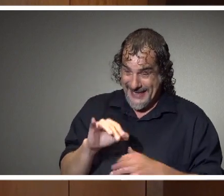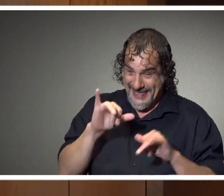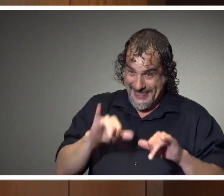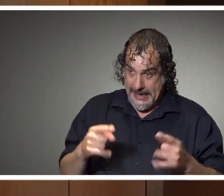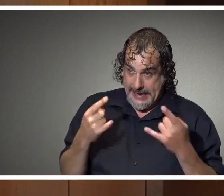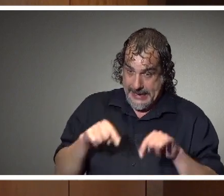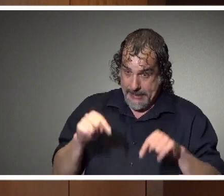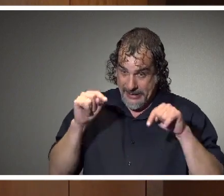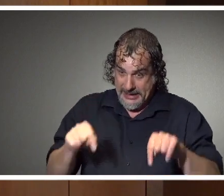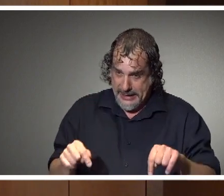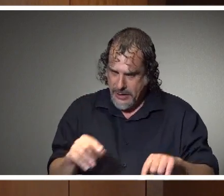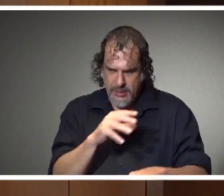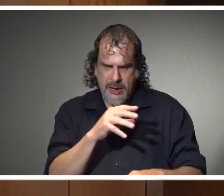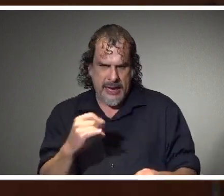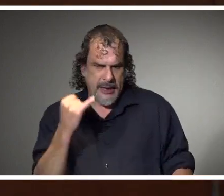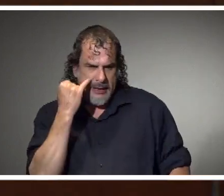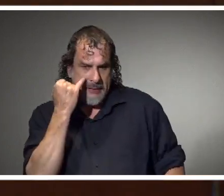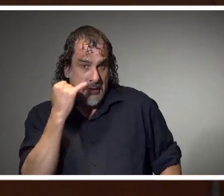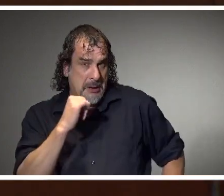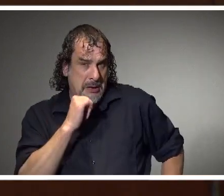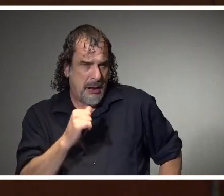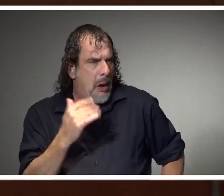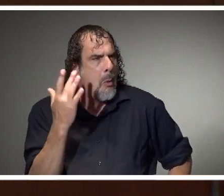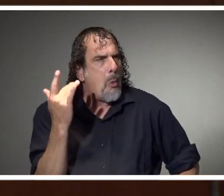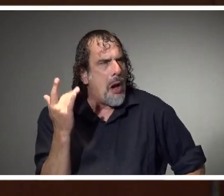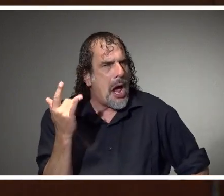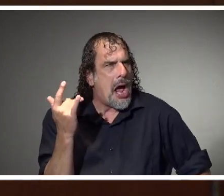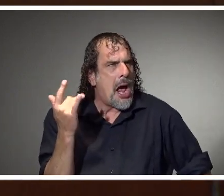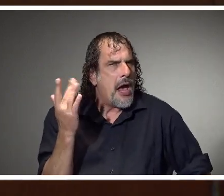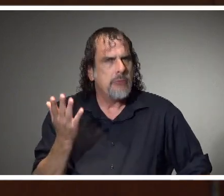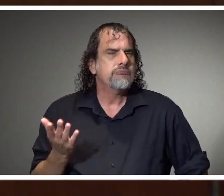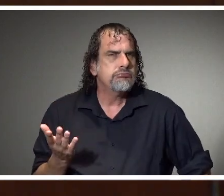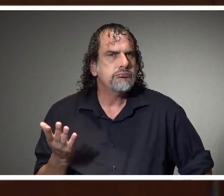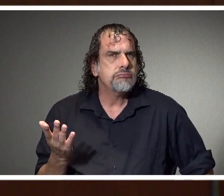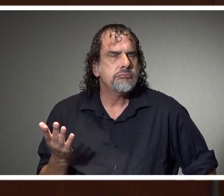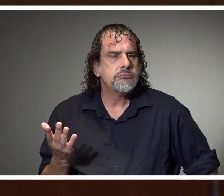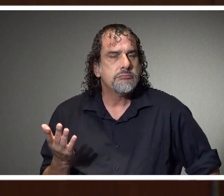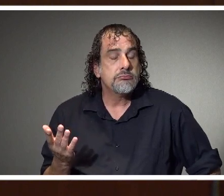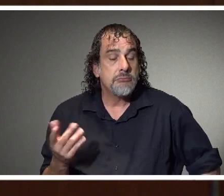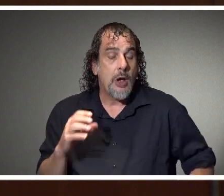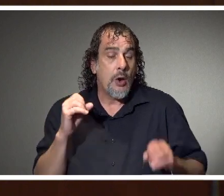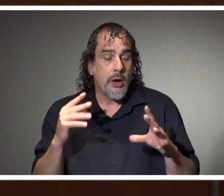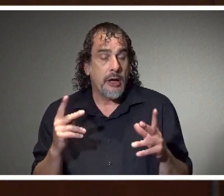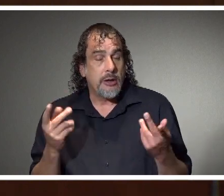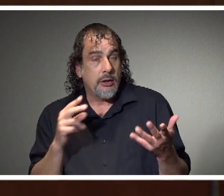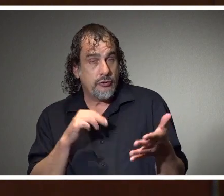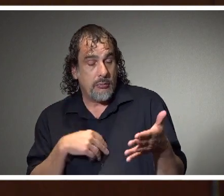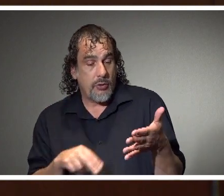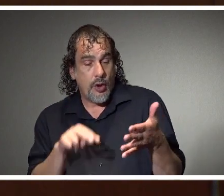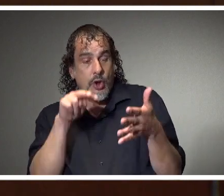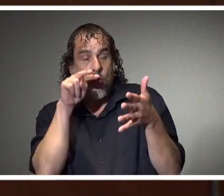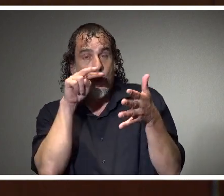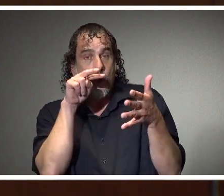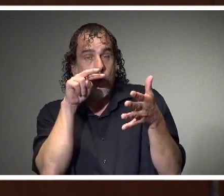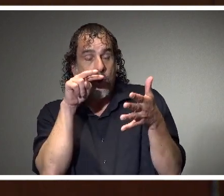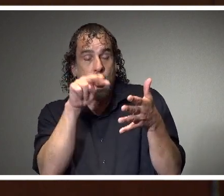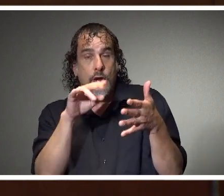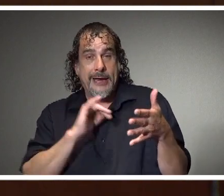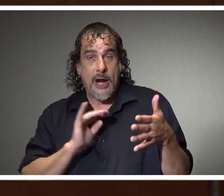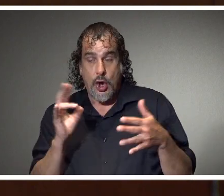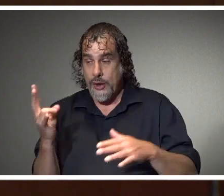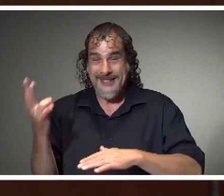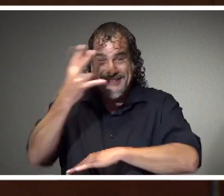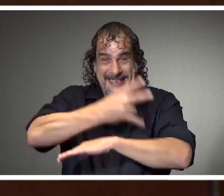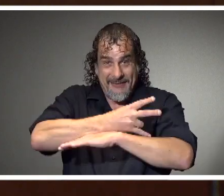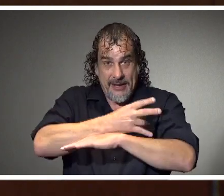not, why not? So looking at our 5 or 7 day rolling average, we have